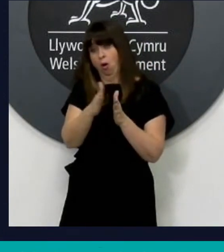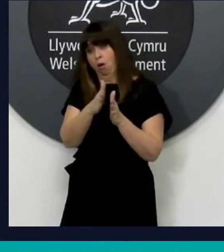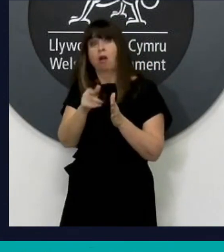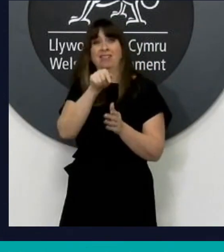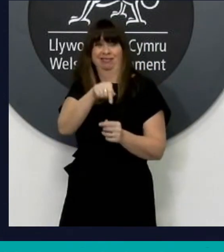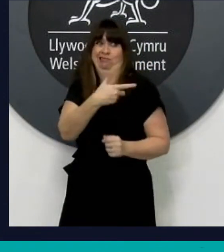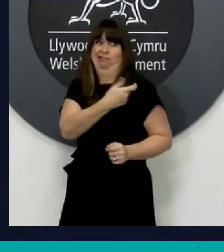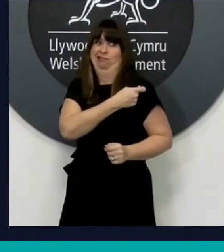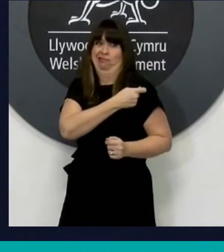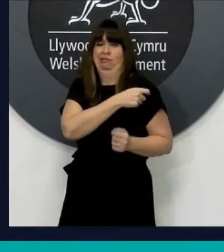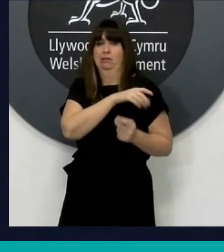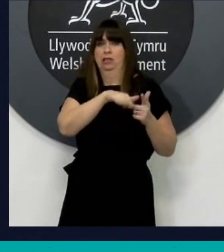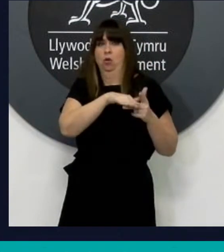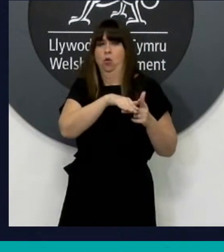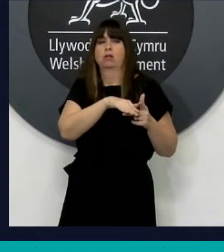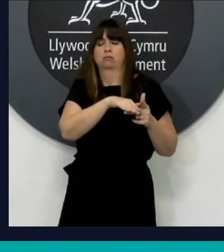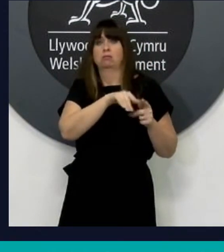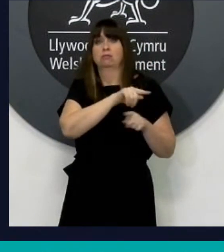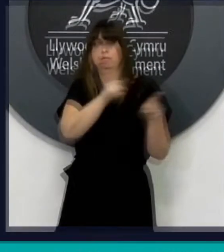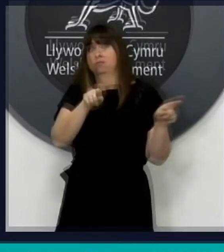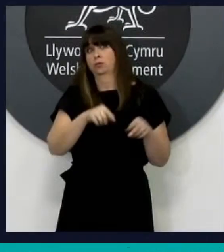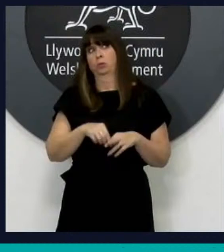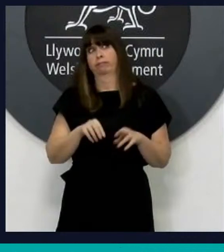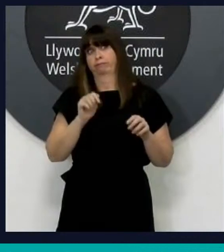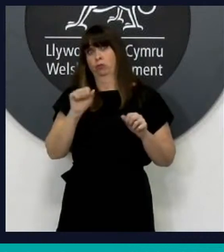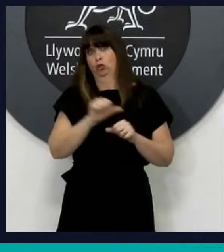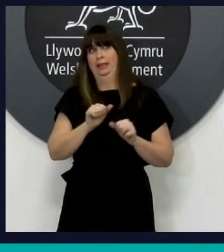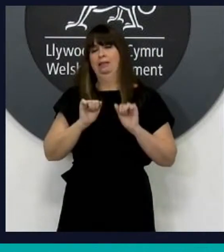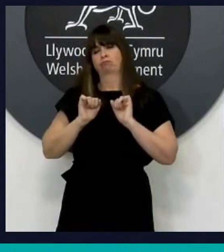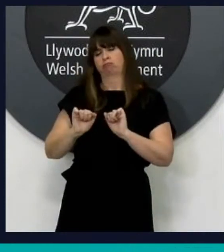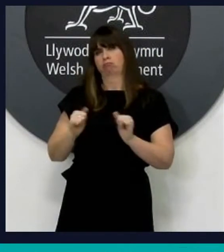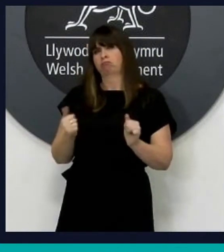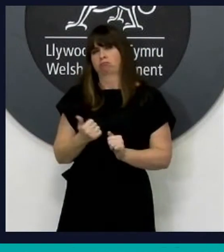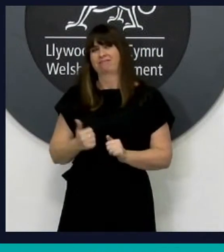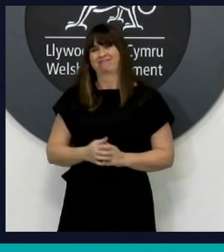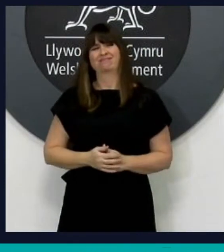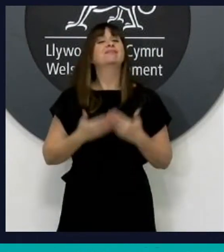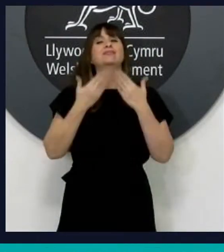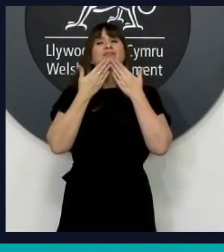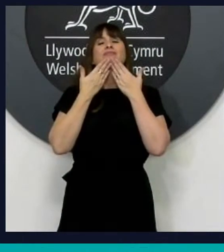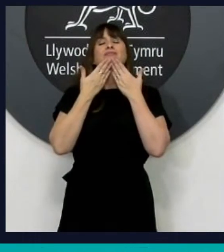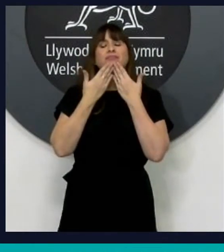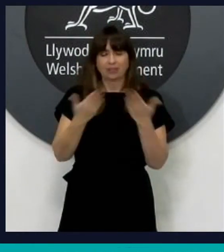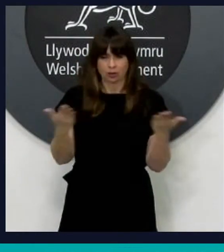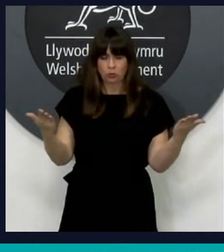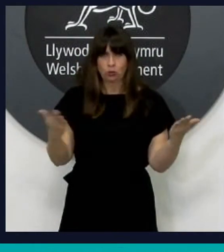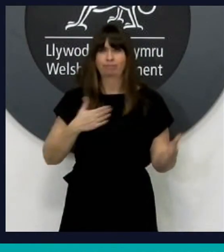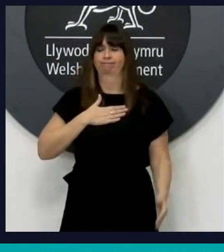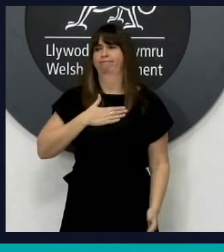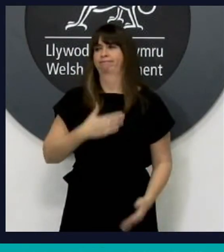maximum protection to that group too. Diolch yn fawr iawn i chi gyd.